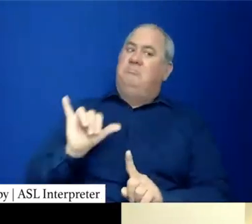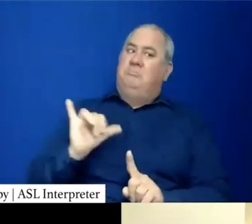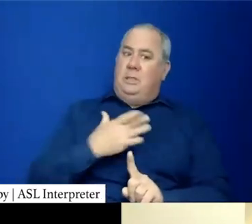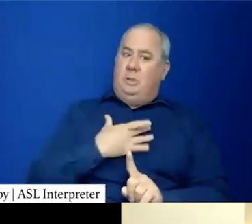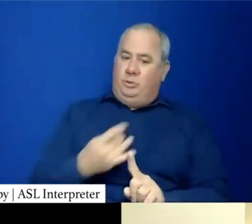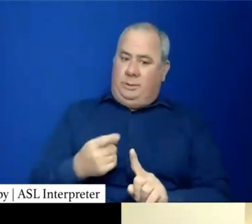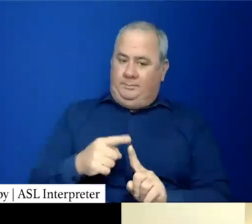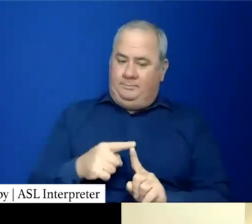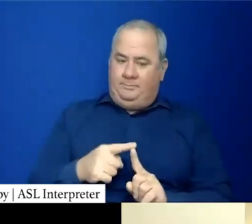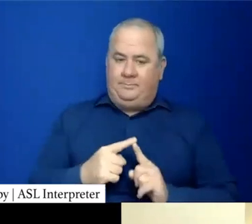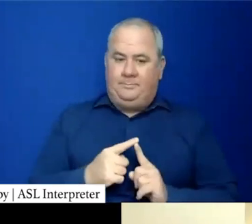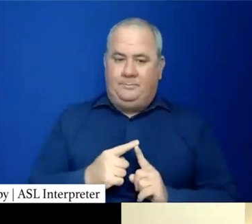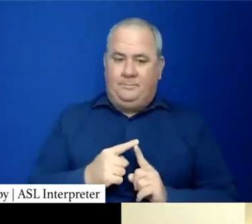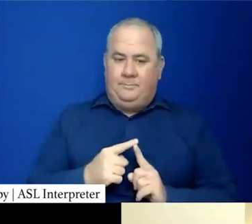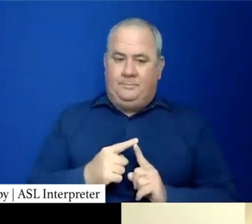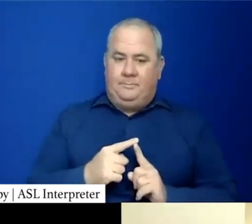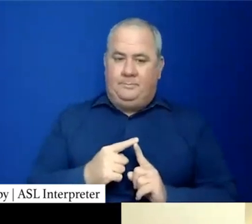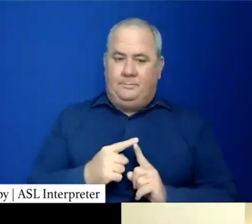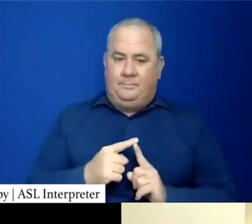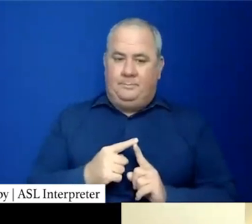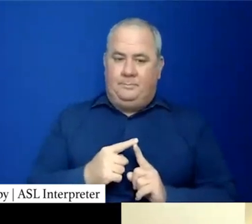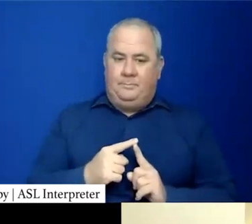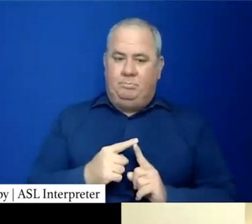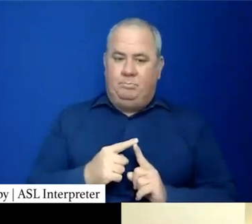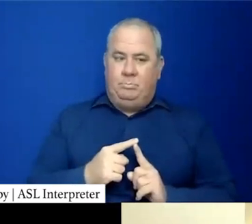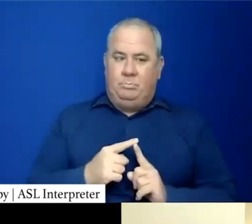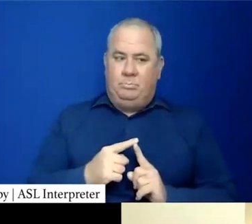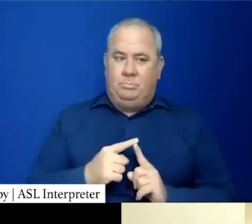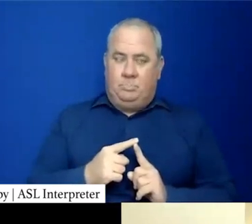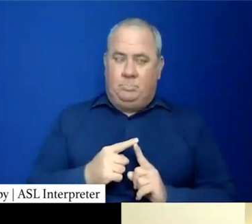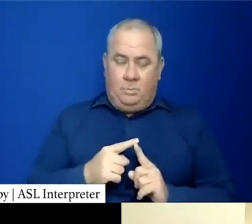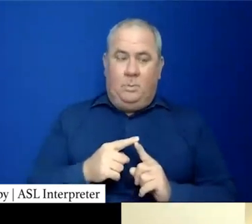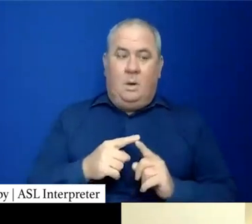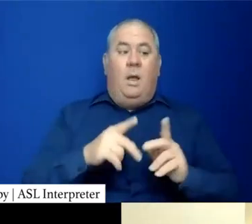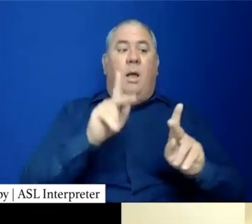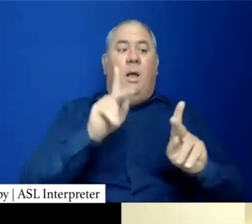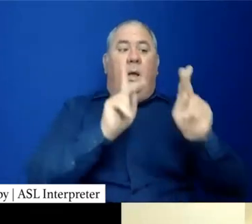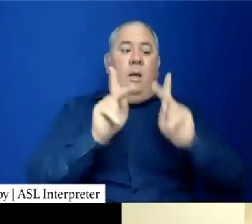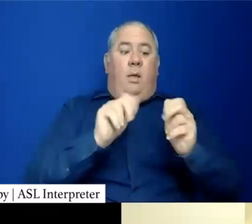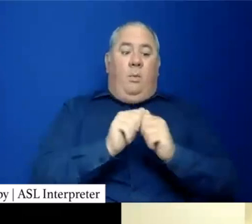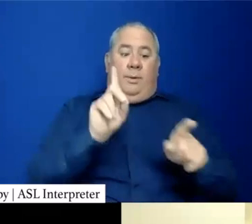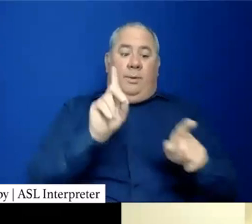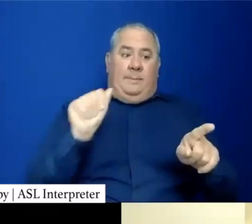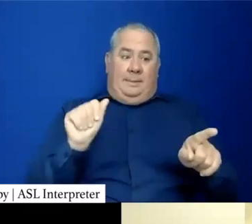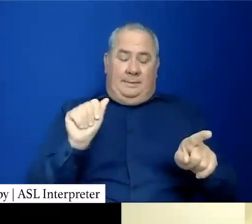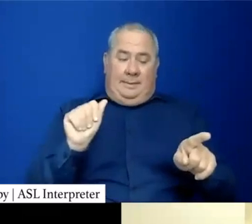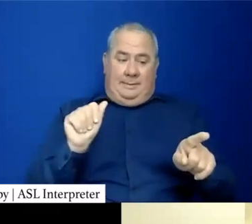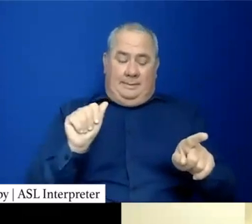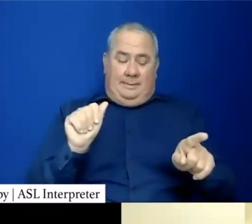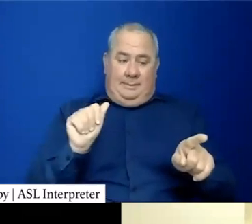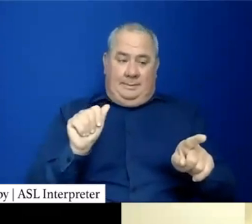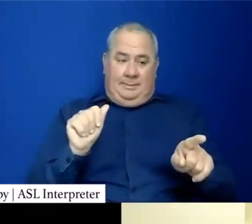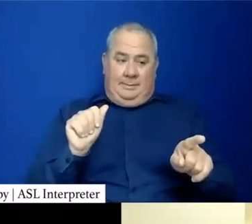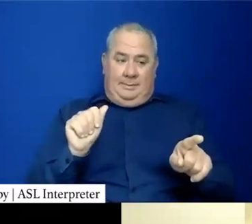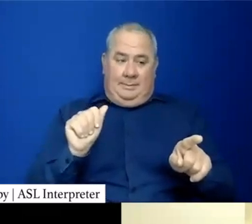visible disability tend to say, you know, this code, get the conversation out there, take control, because